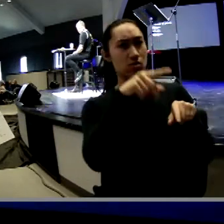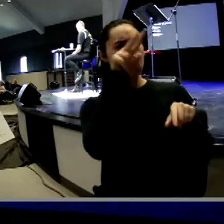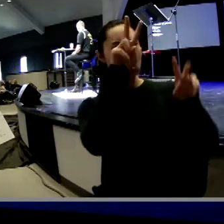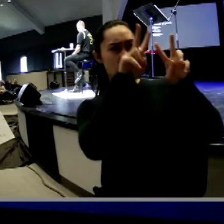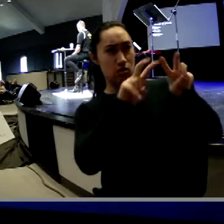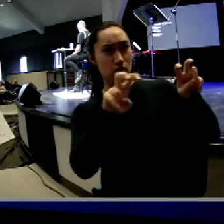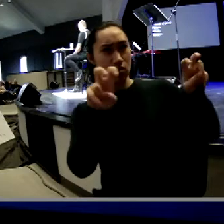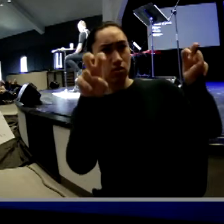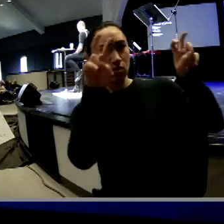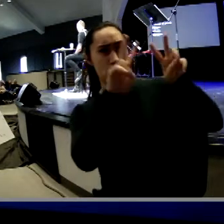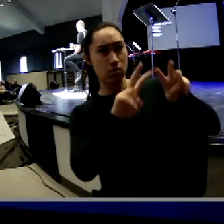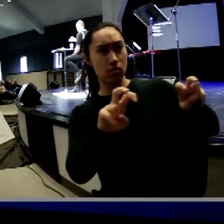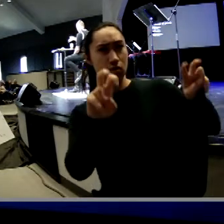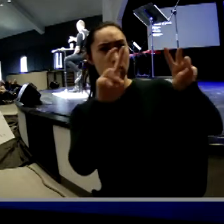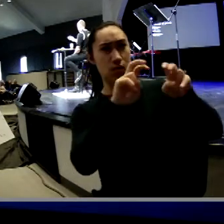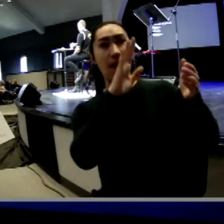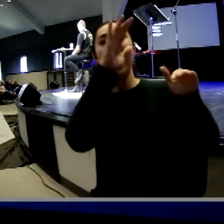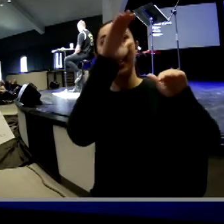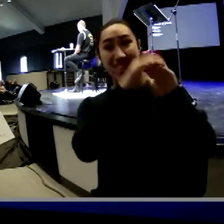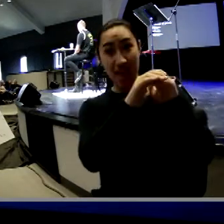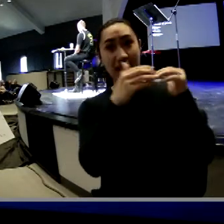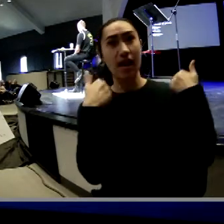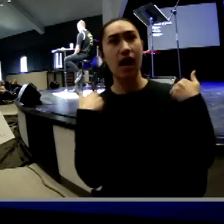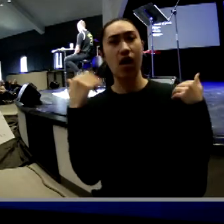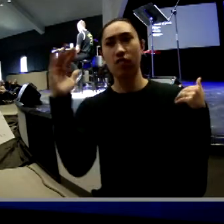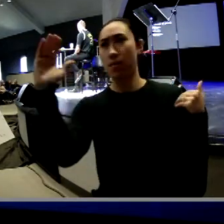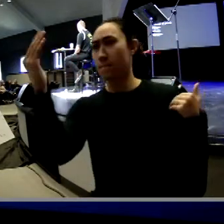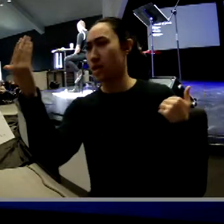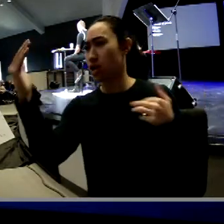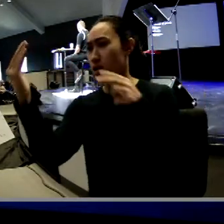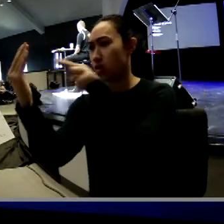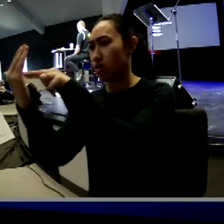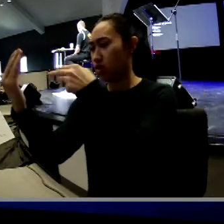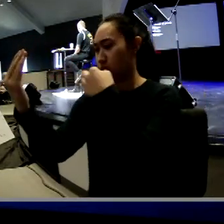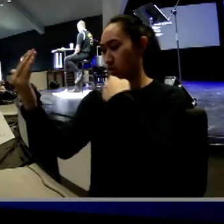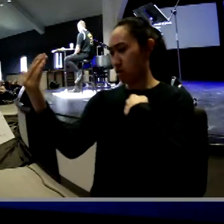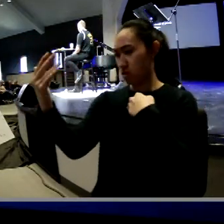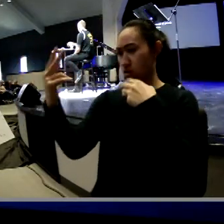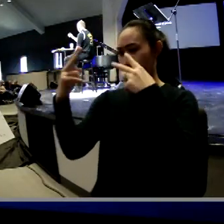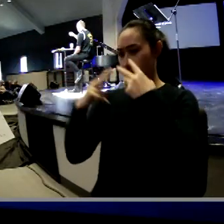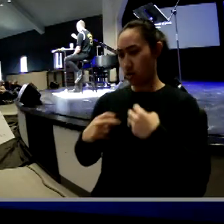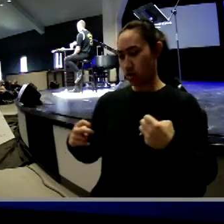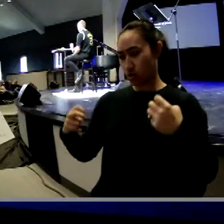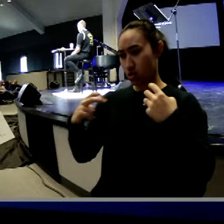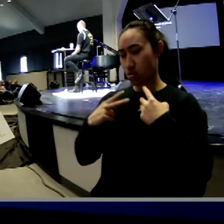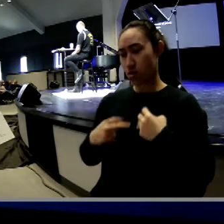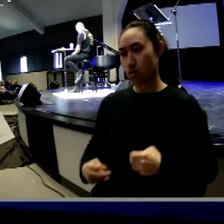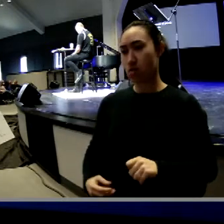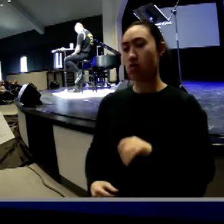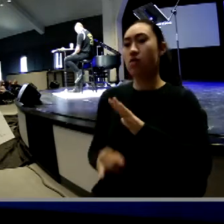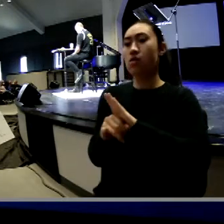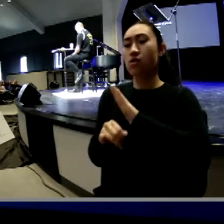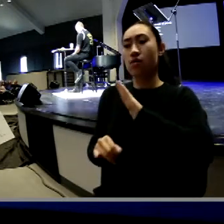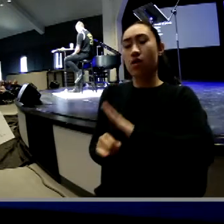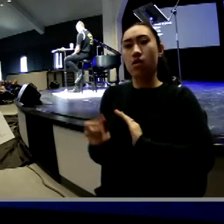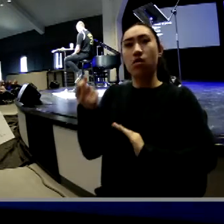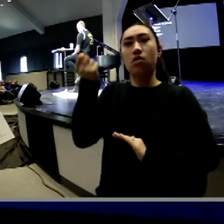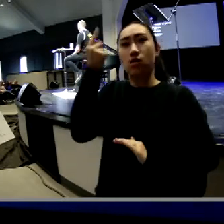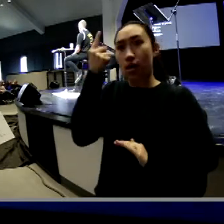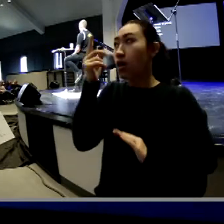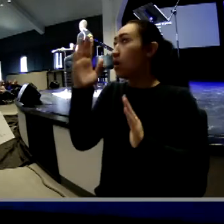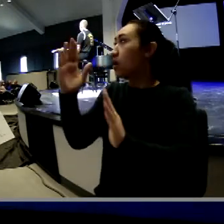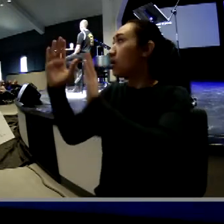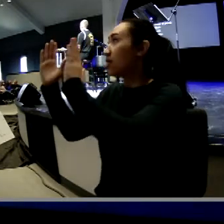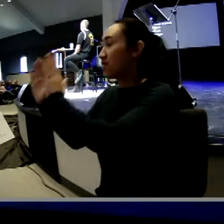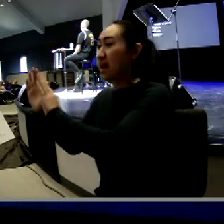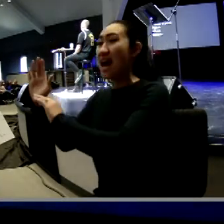story, you're going to have this primary color of Jesus' parables. It's going to have to shape how you think. It's